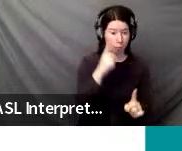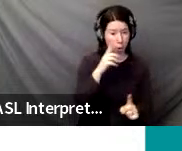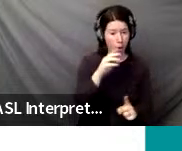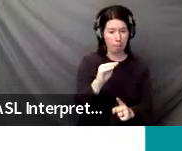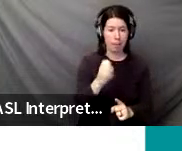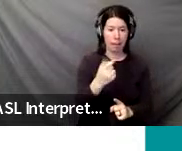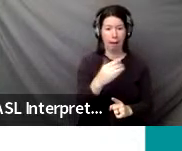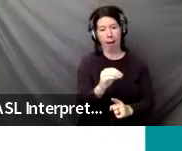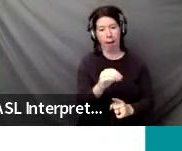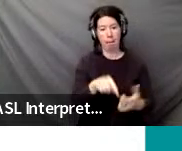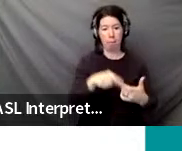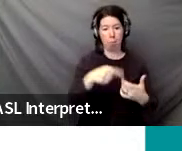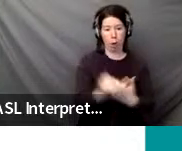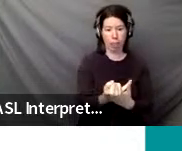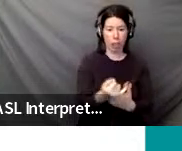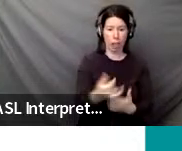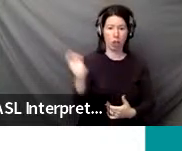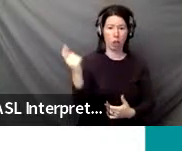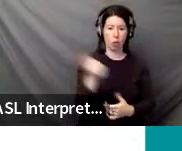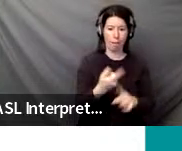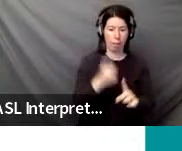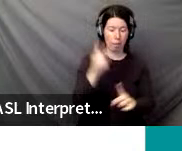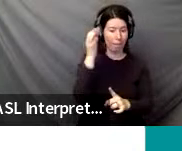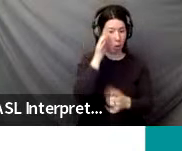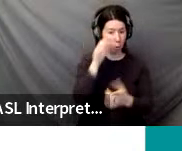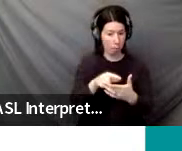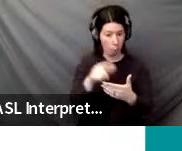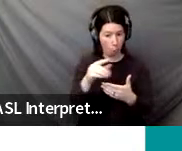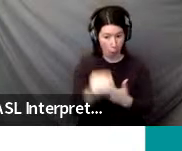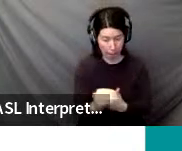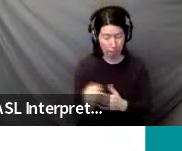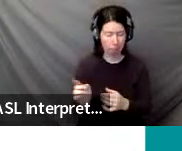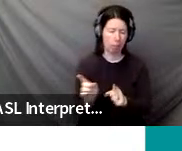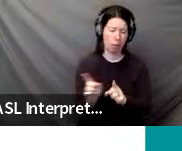projects grant from the federal program and several other